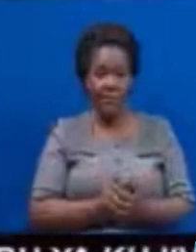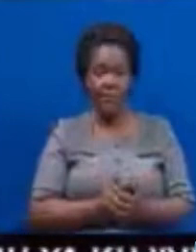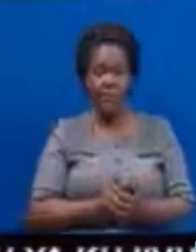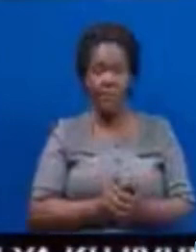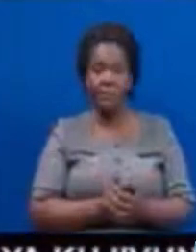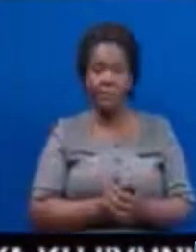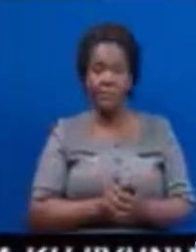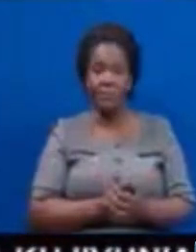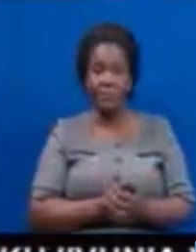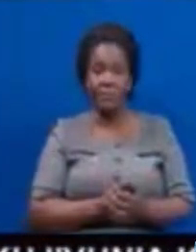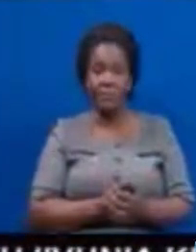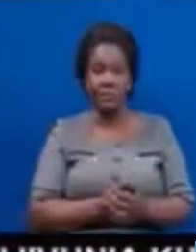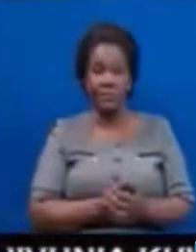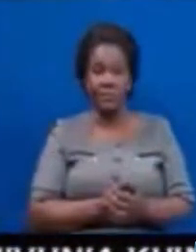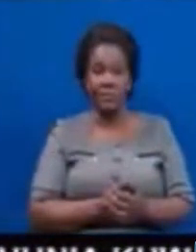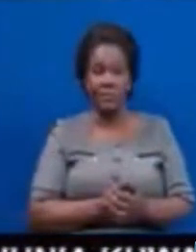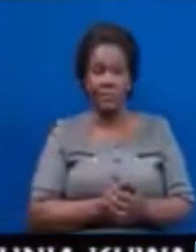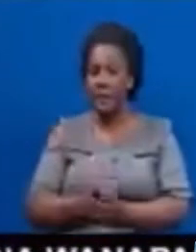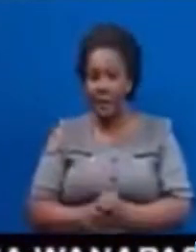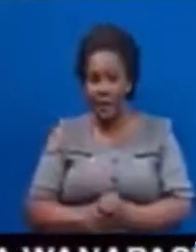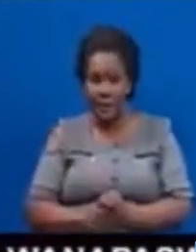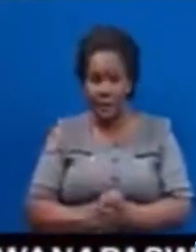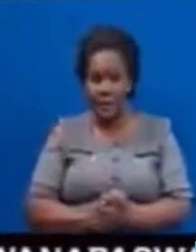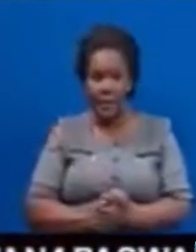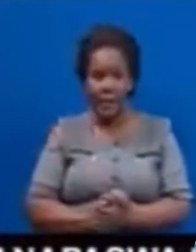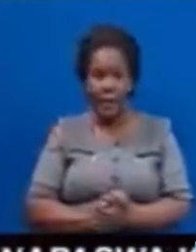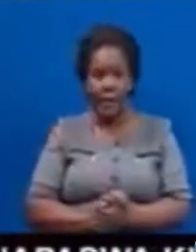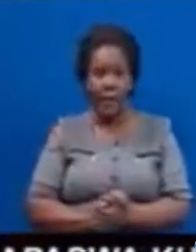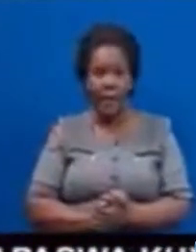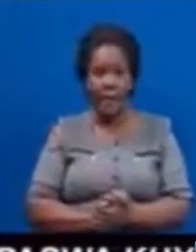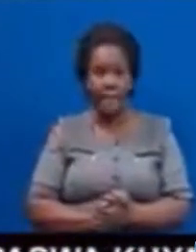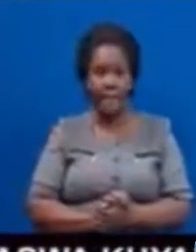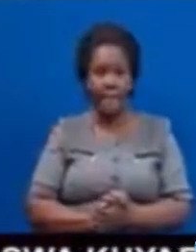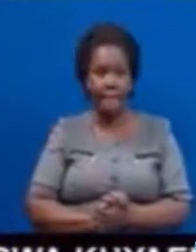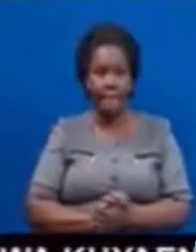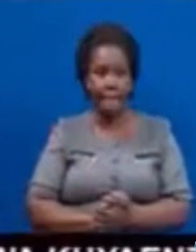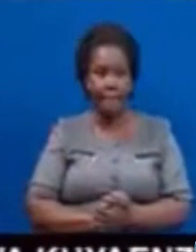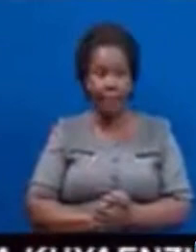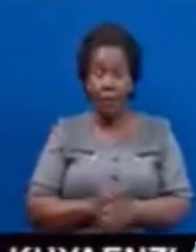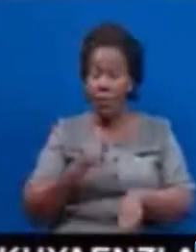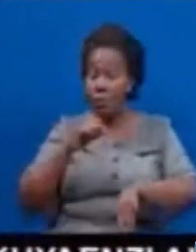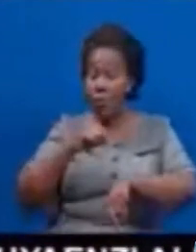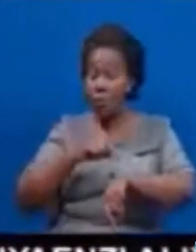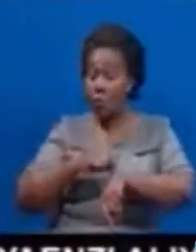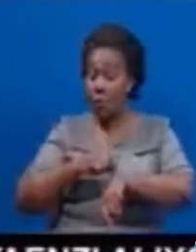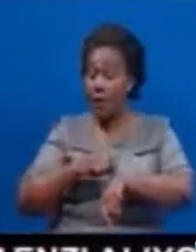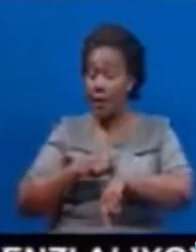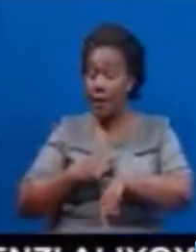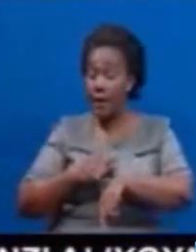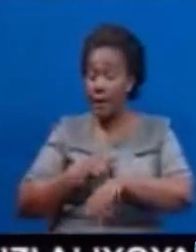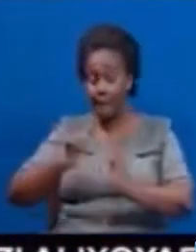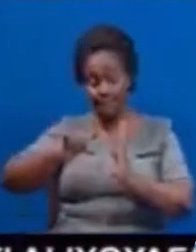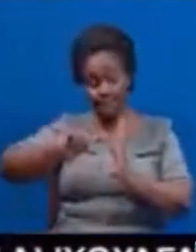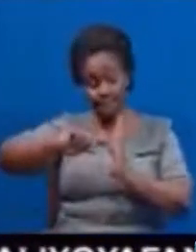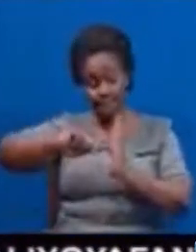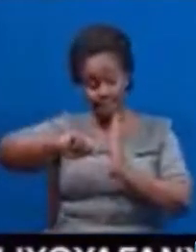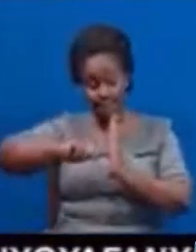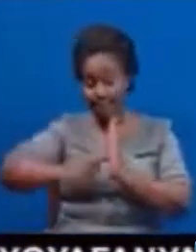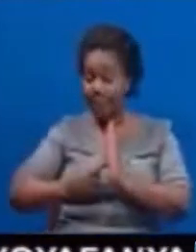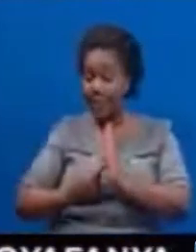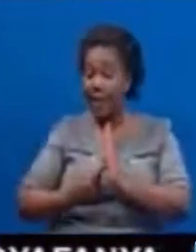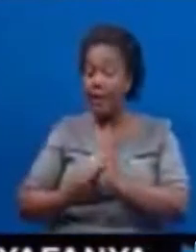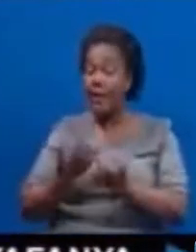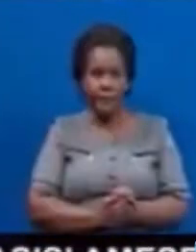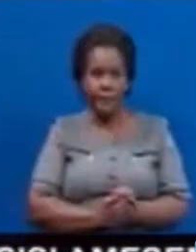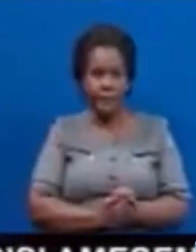of foreign financial institutions that have left Africa more impoverished and in debt than they